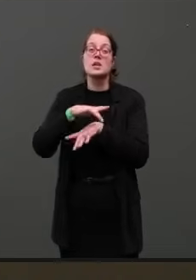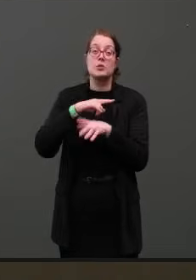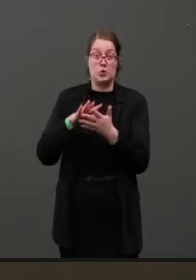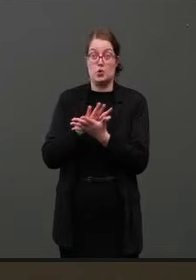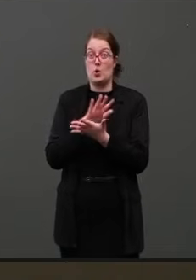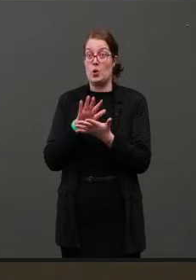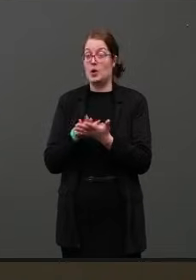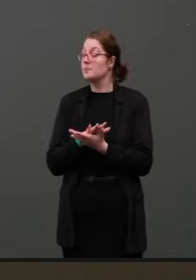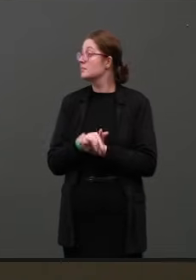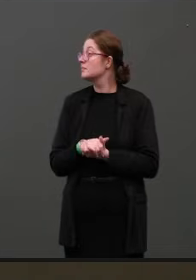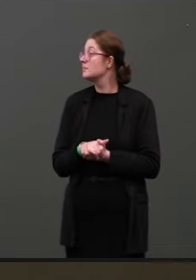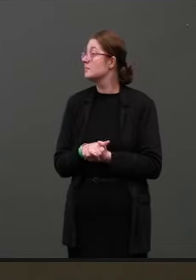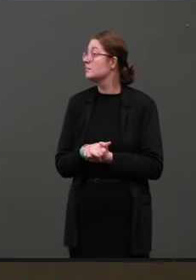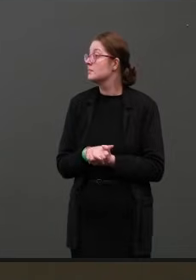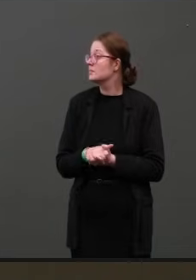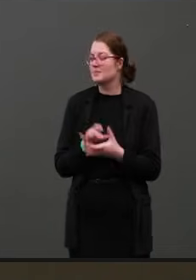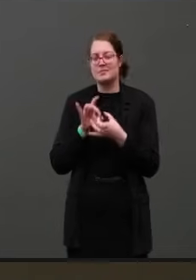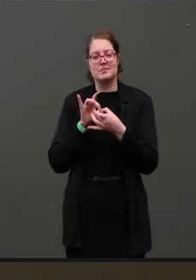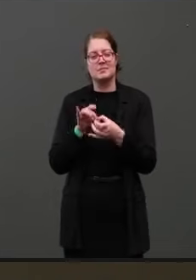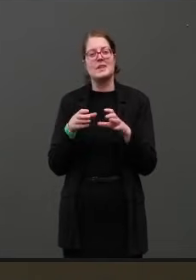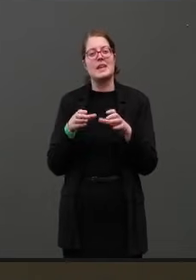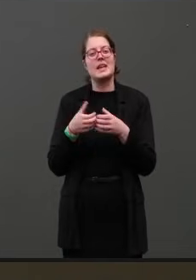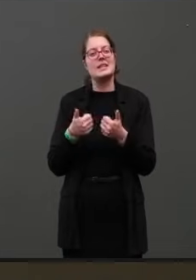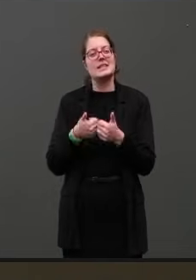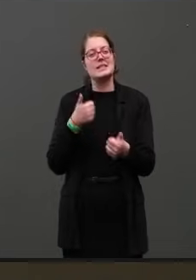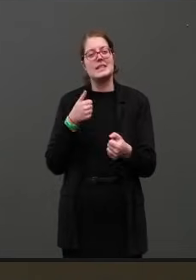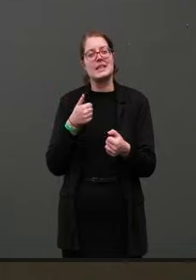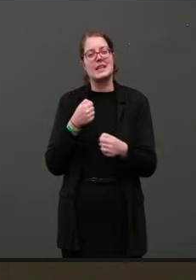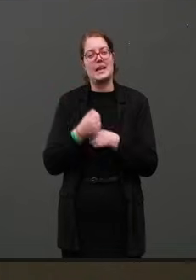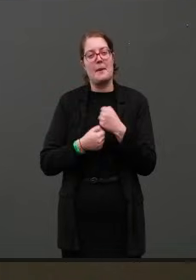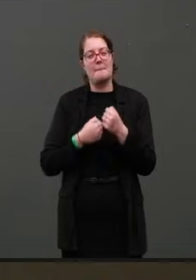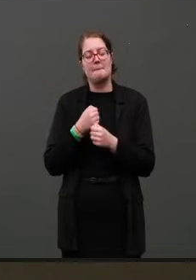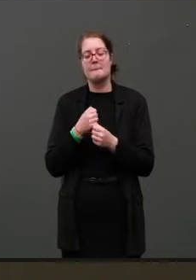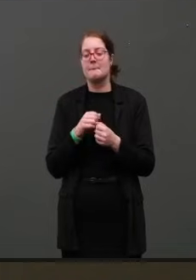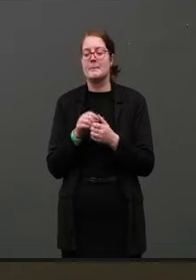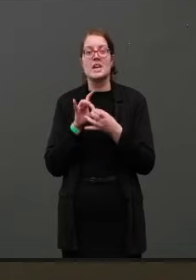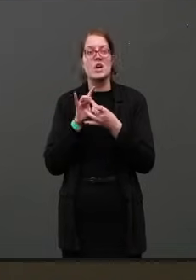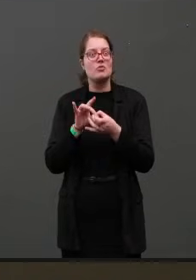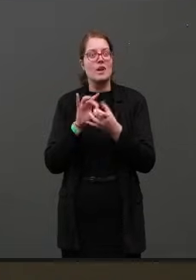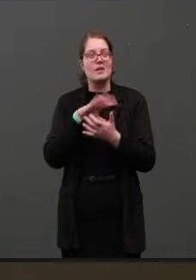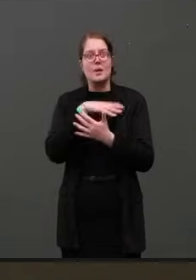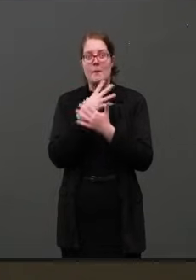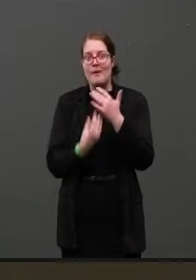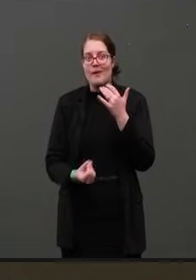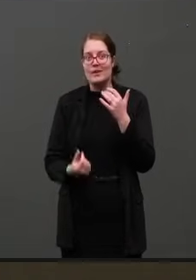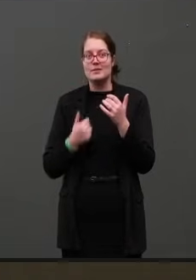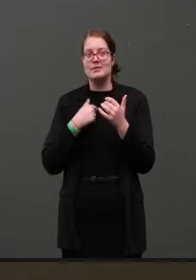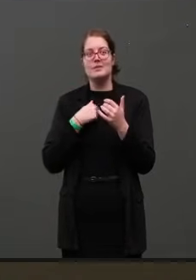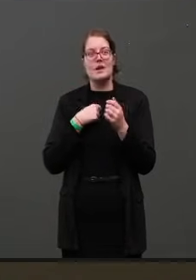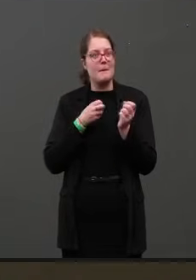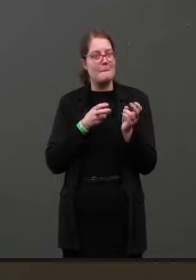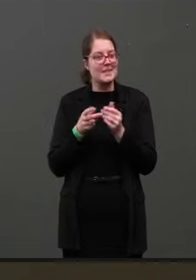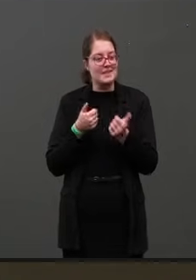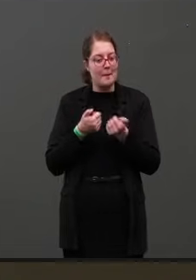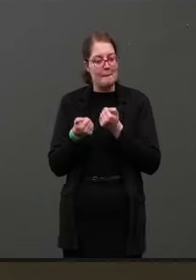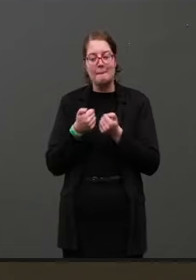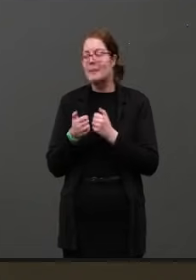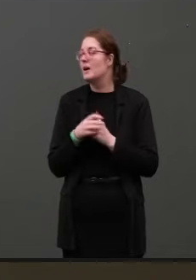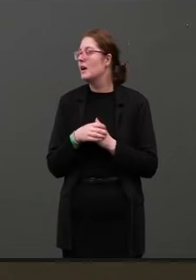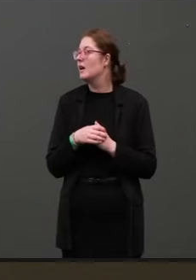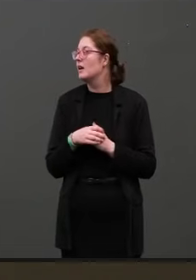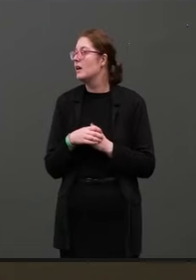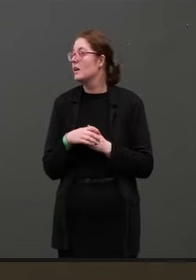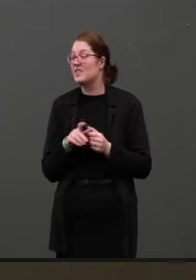engaging with an indie game. And because of the interactive, immersive nature of our medium, like you could rely to an extent on